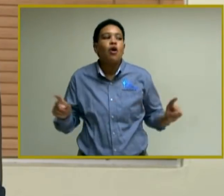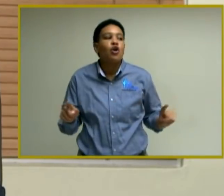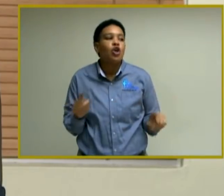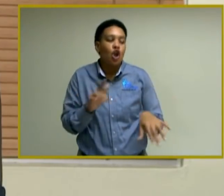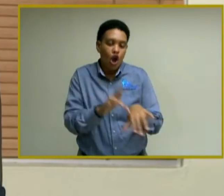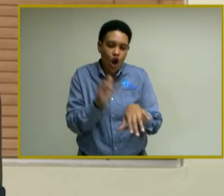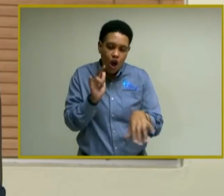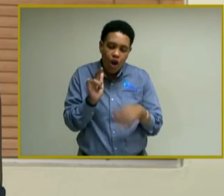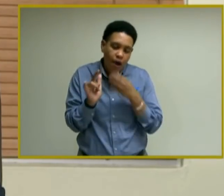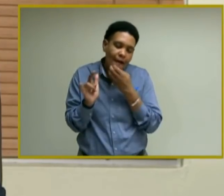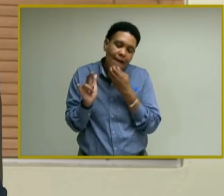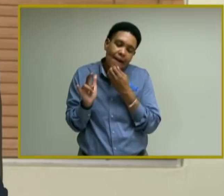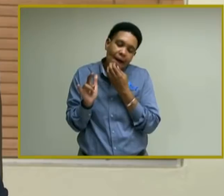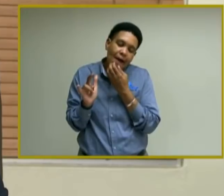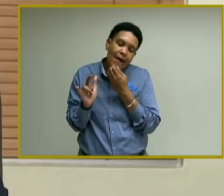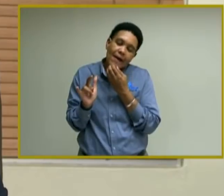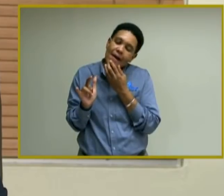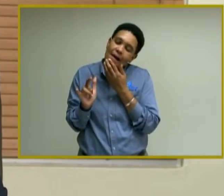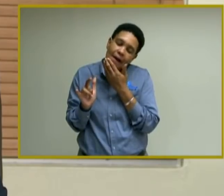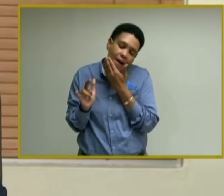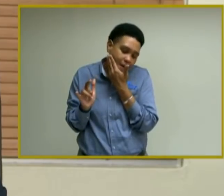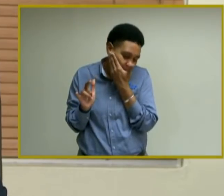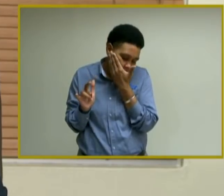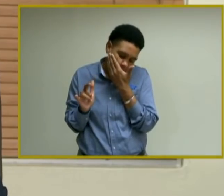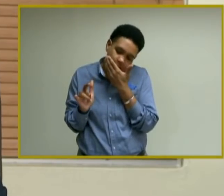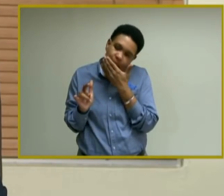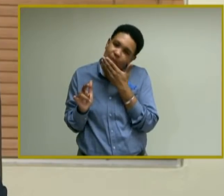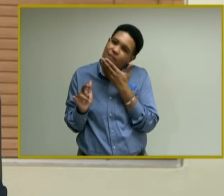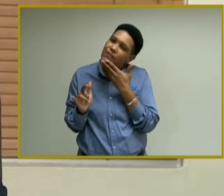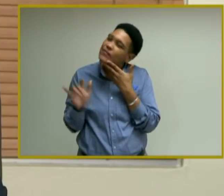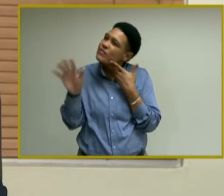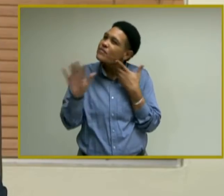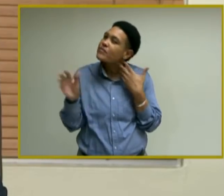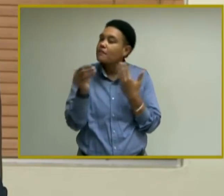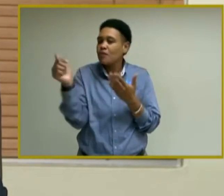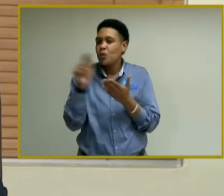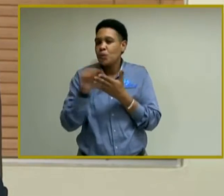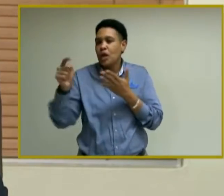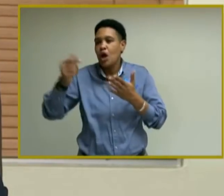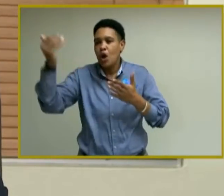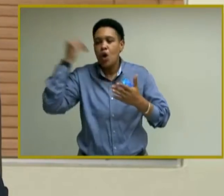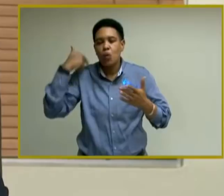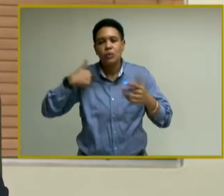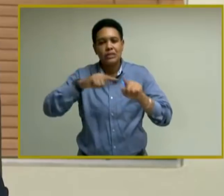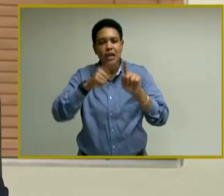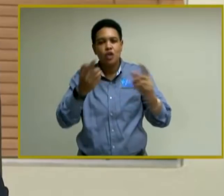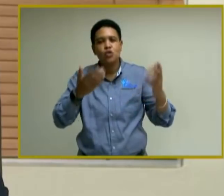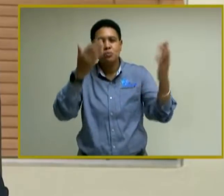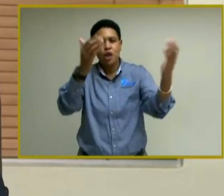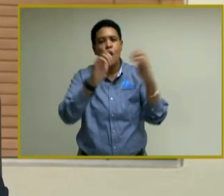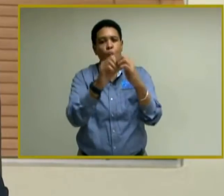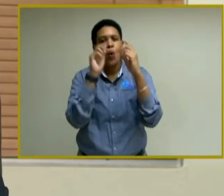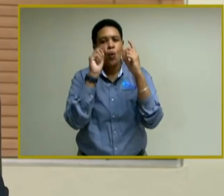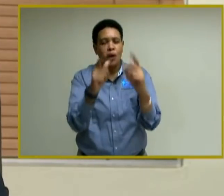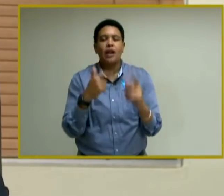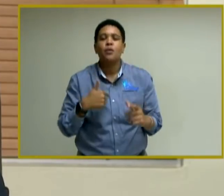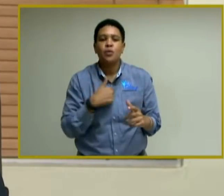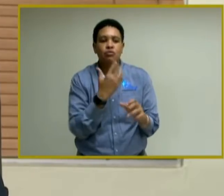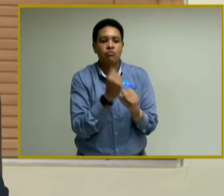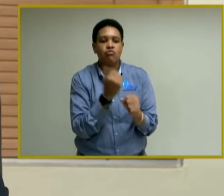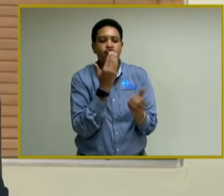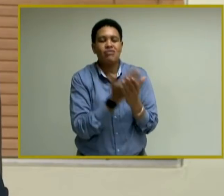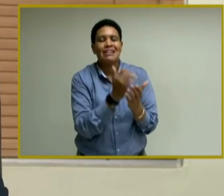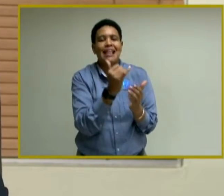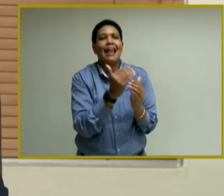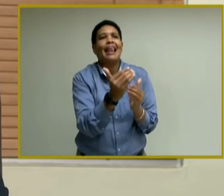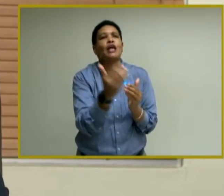earlier on, maybe a few weeks ago, we would have started to present how quickly we would have been getting to that